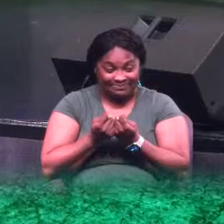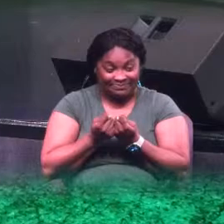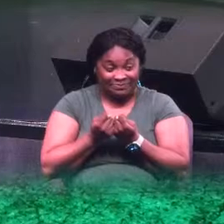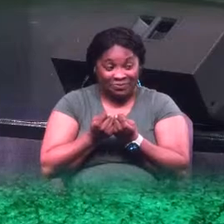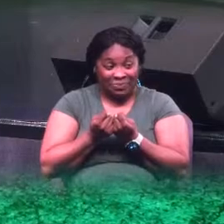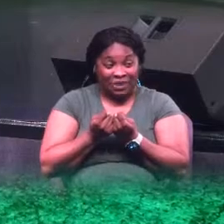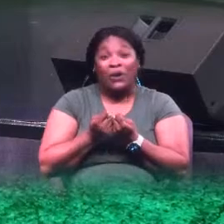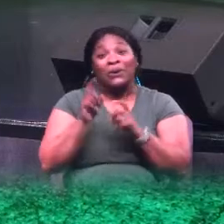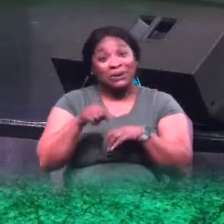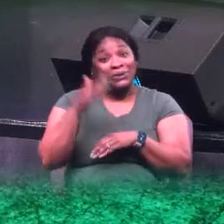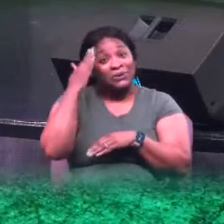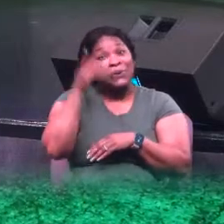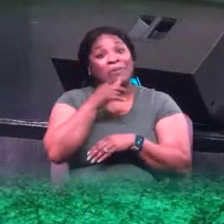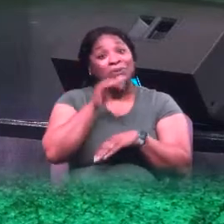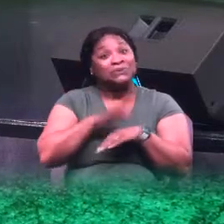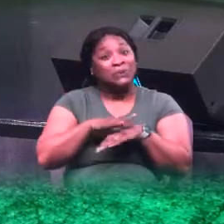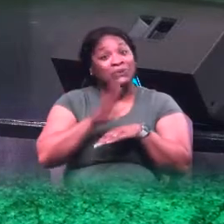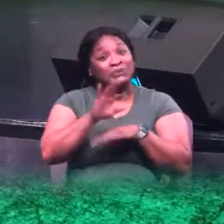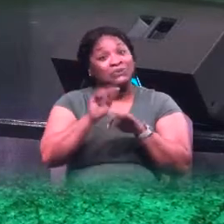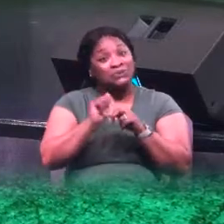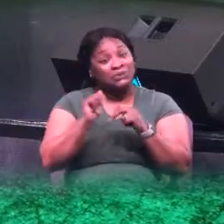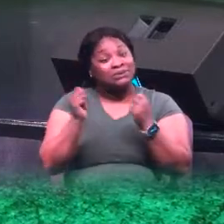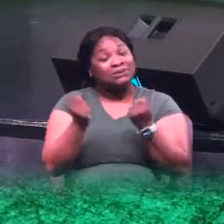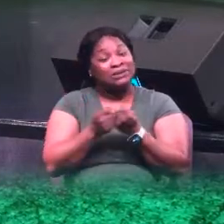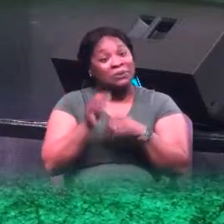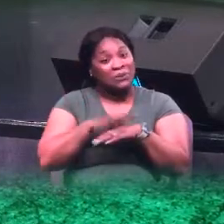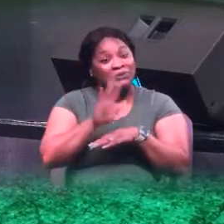You got to know who's on your team. You got to know who's on your side.